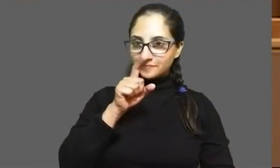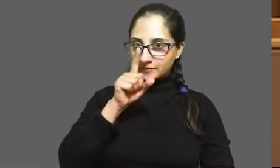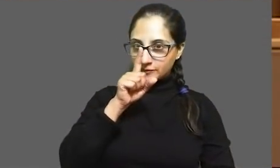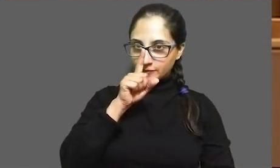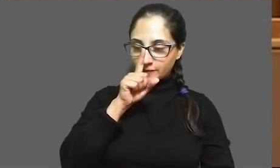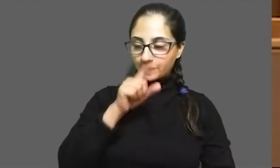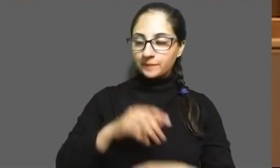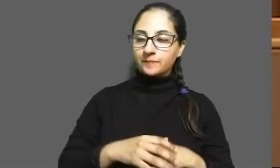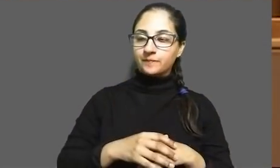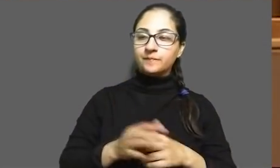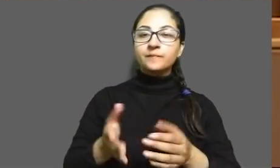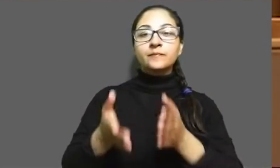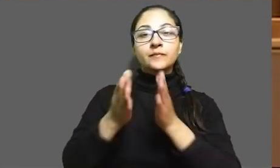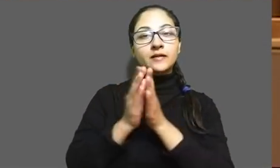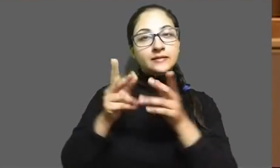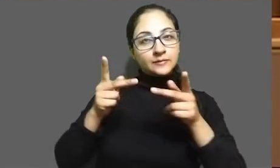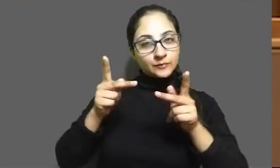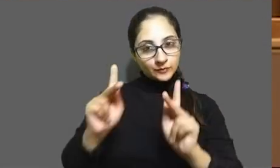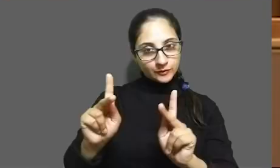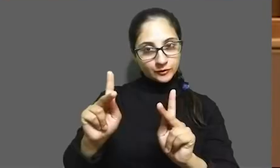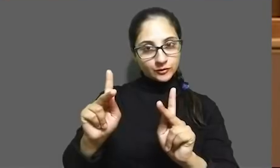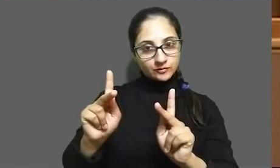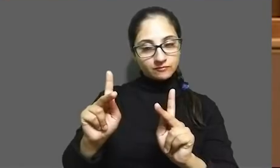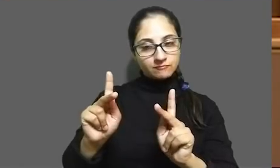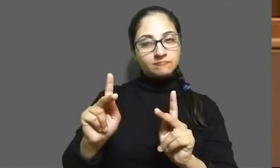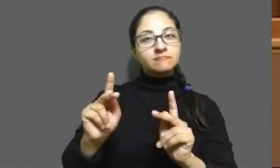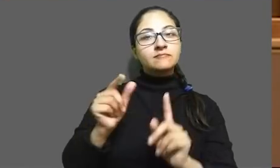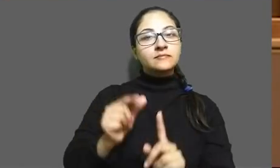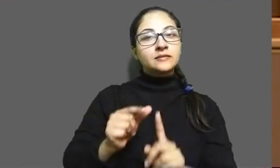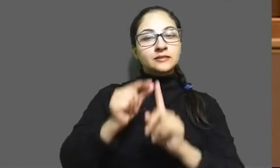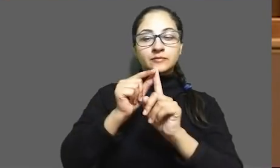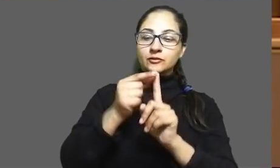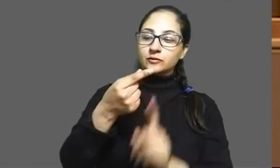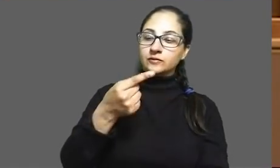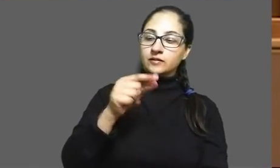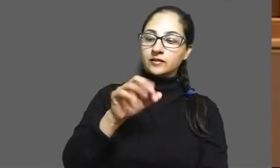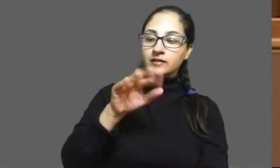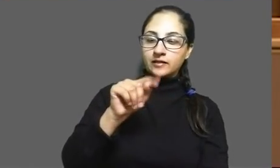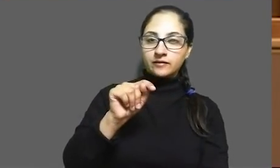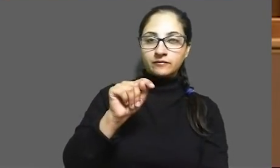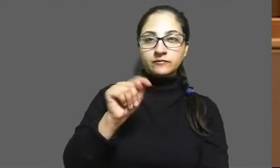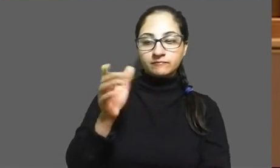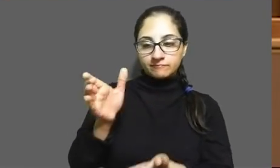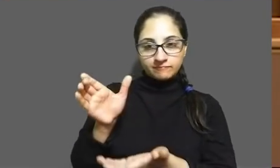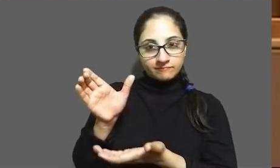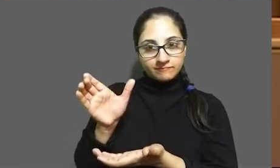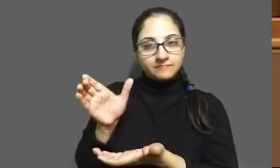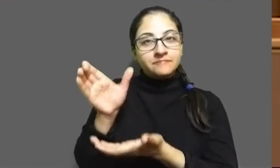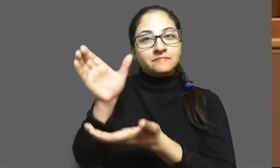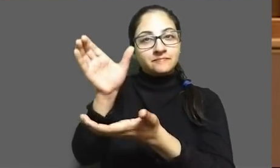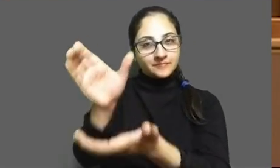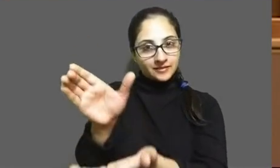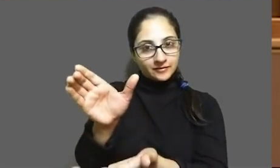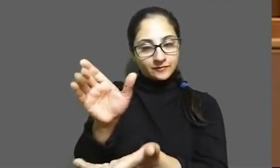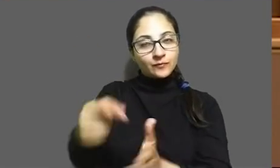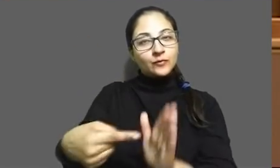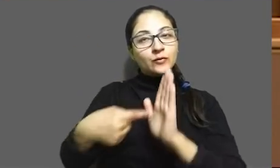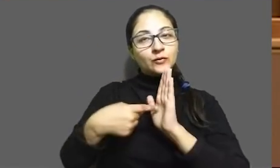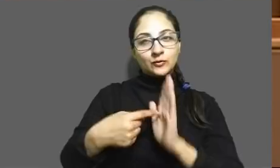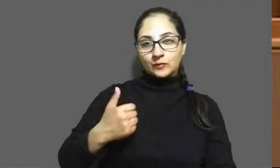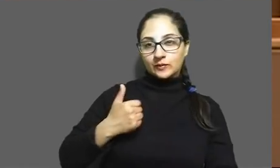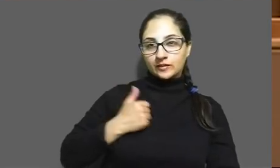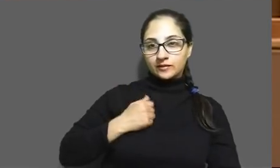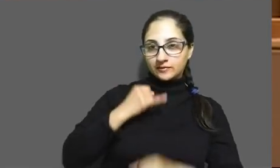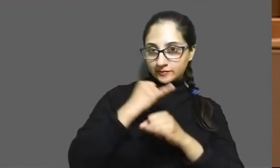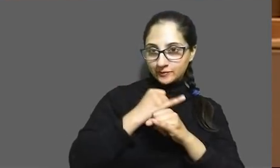Hazrat Imam, we seek permission to submit a small memento as a token of